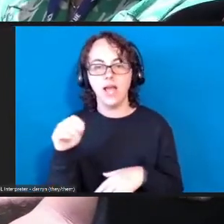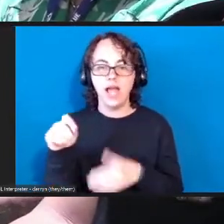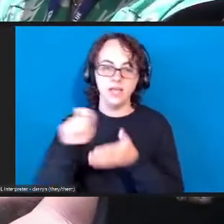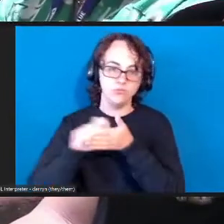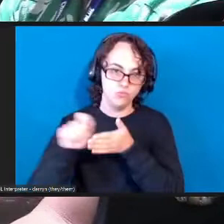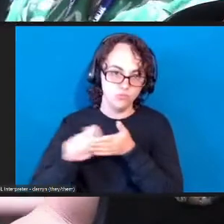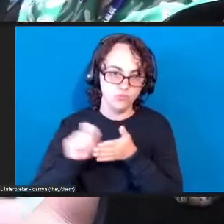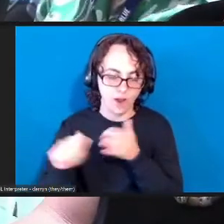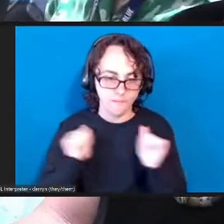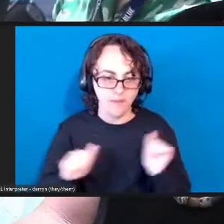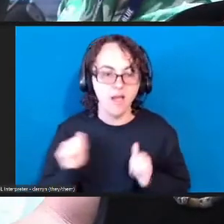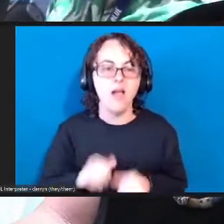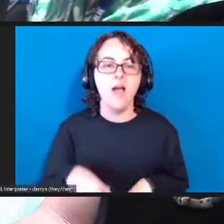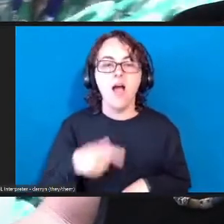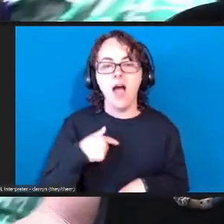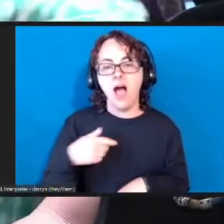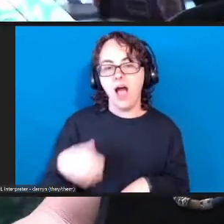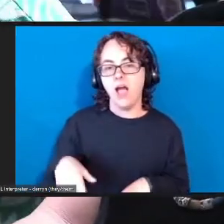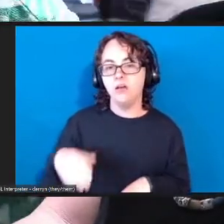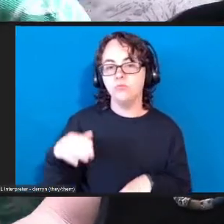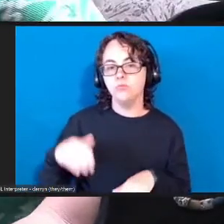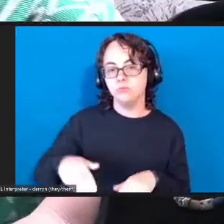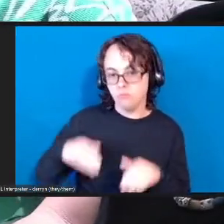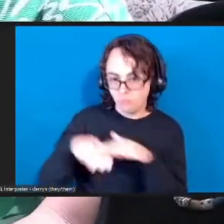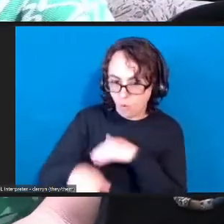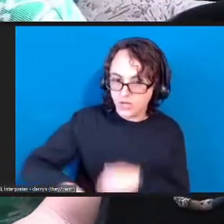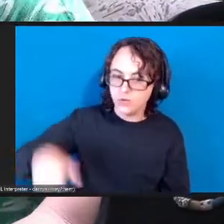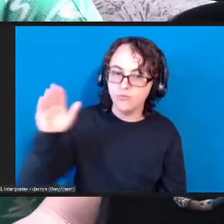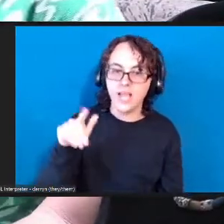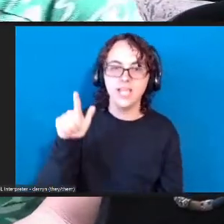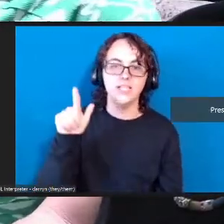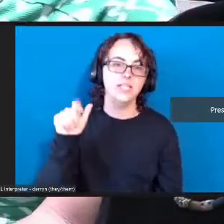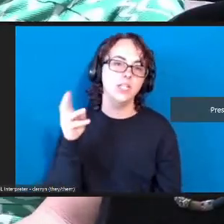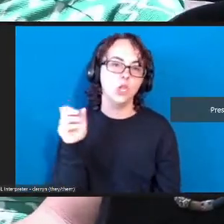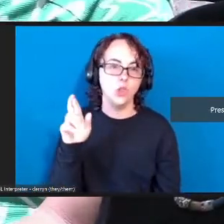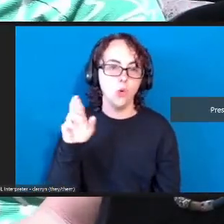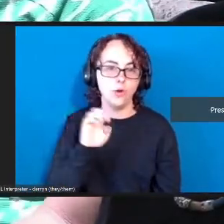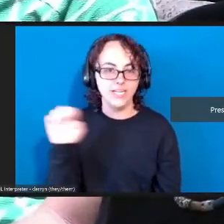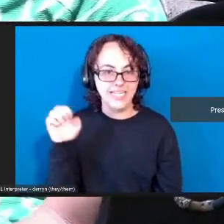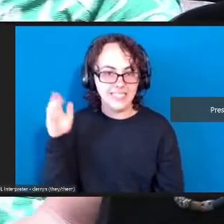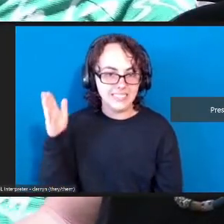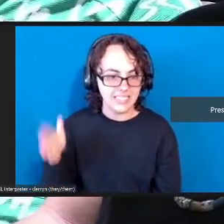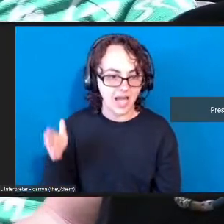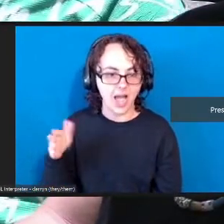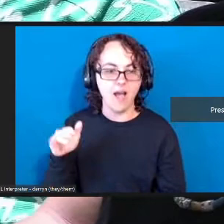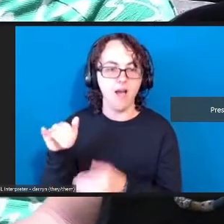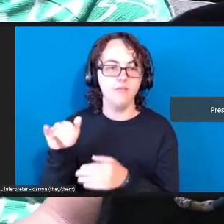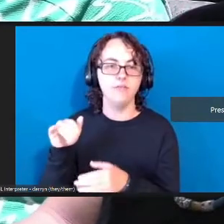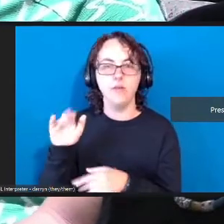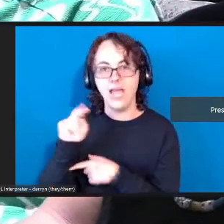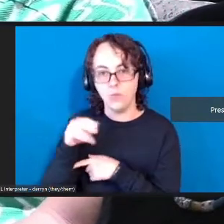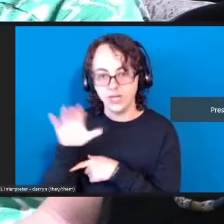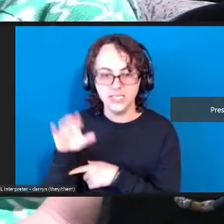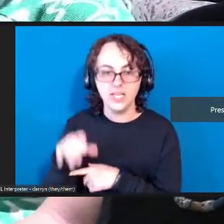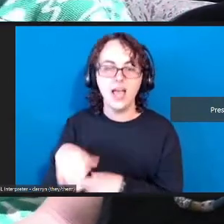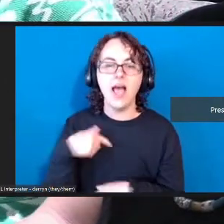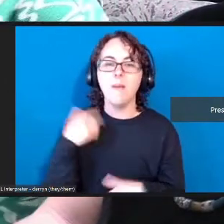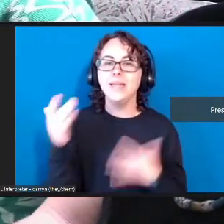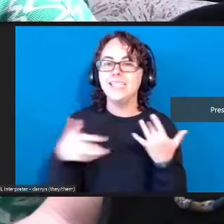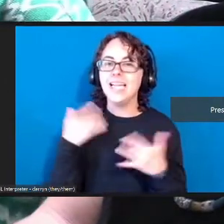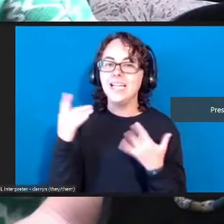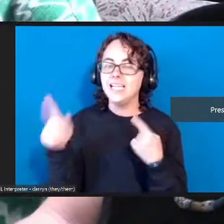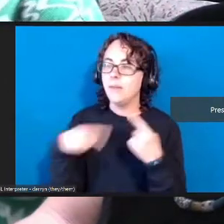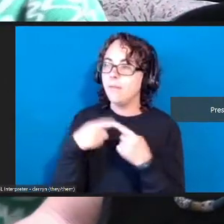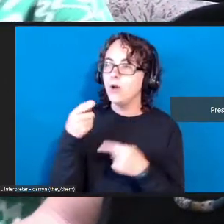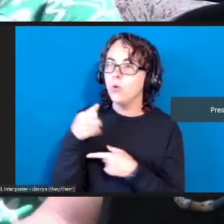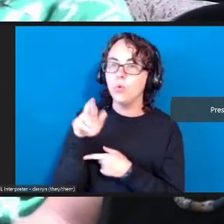of New York City, and you know, something that I'm very excited about, queerness in space, is the change